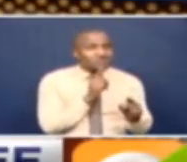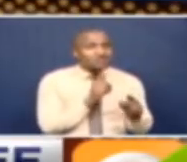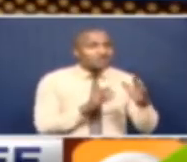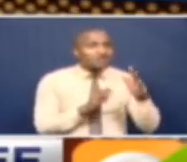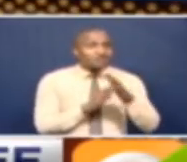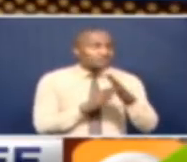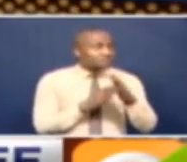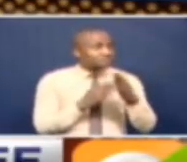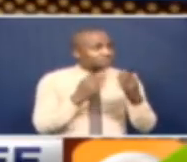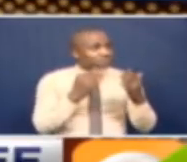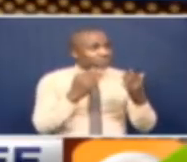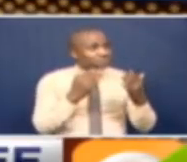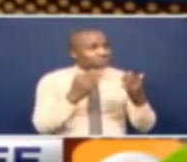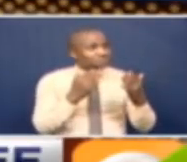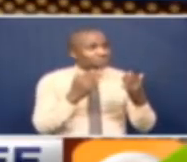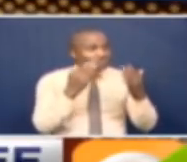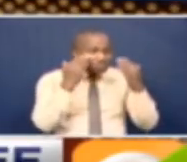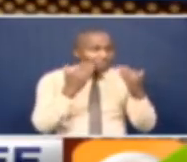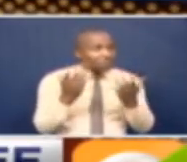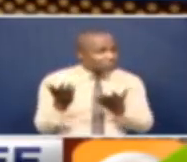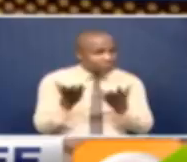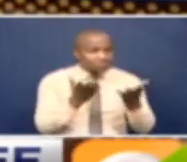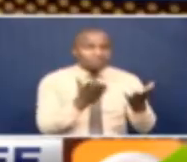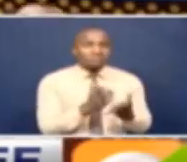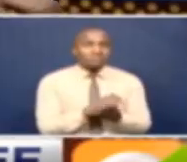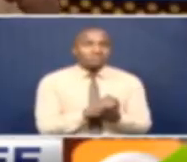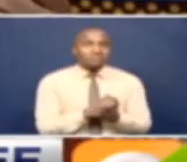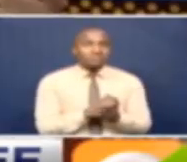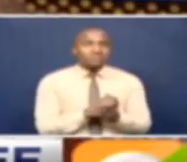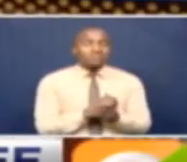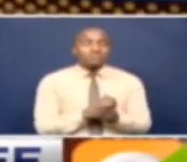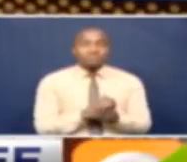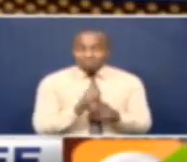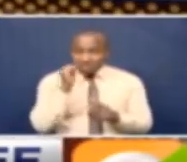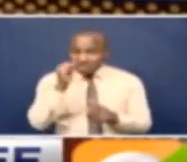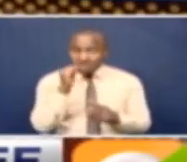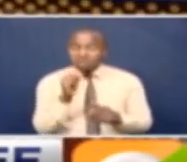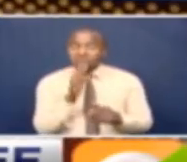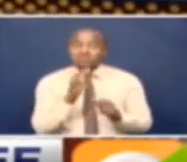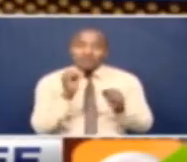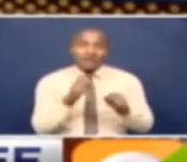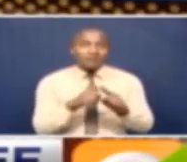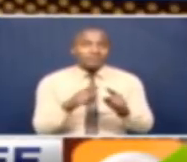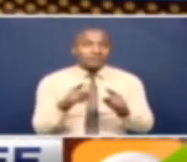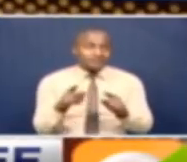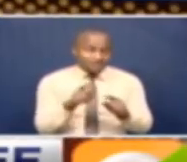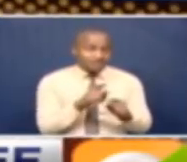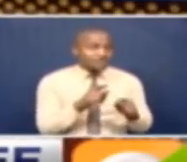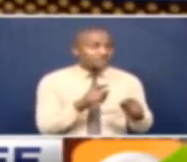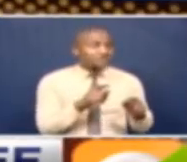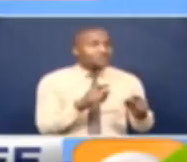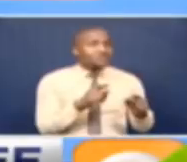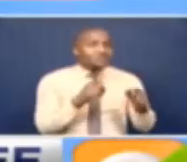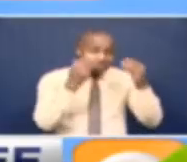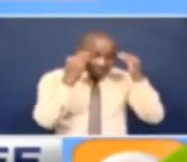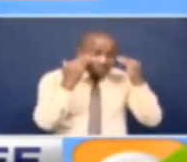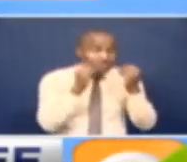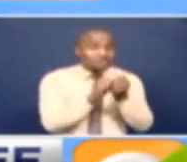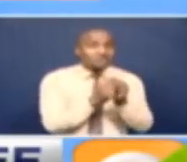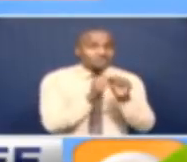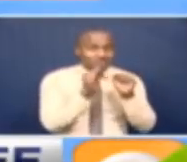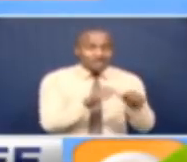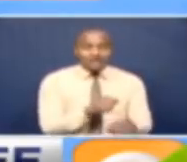political platform. I know it for a fact. But once you're taken to strict proof, then the ball game changes. No, let me just respond to